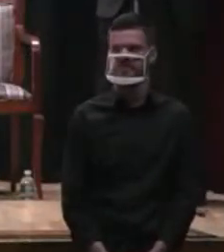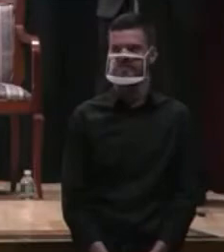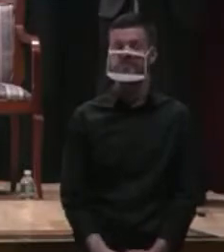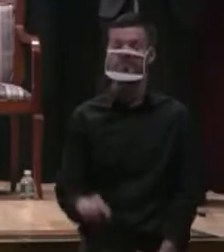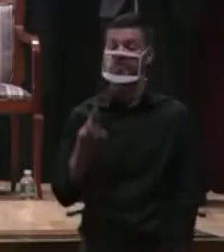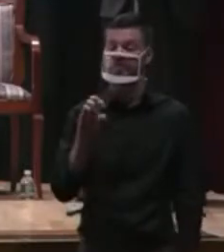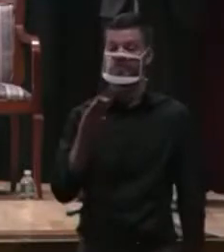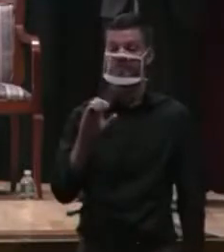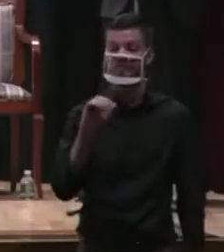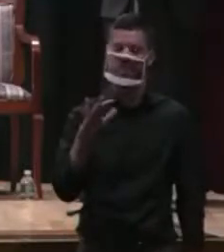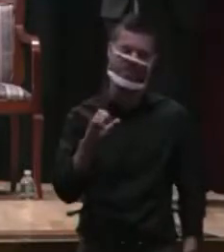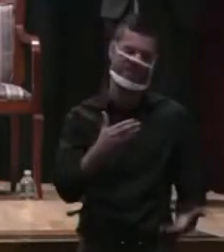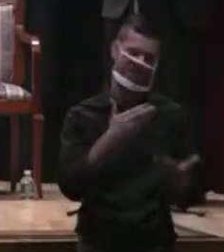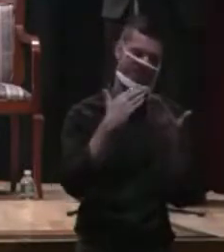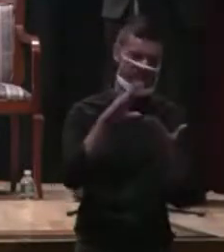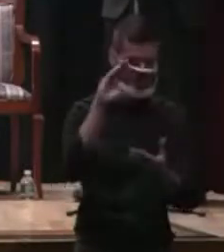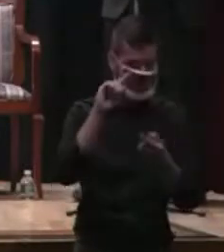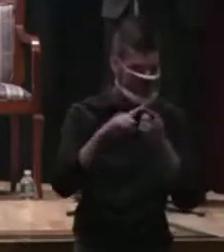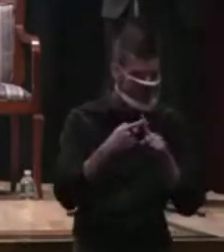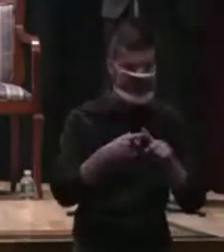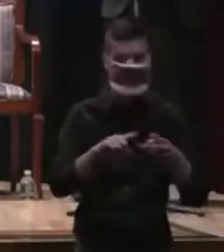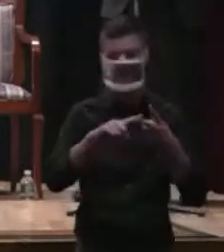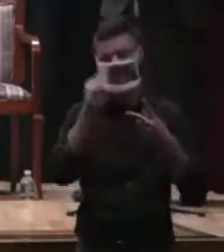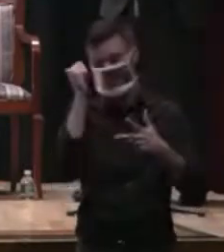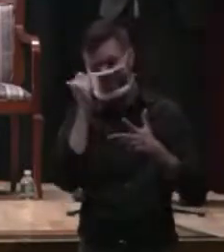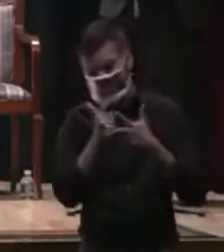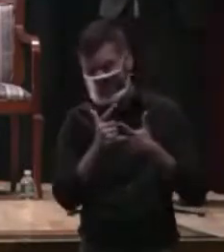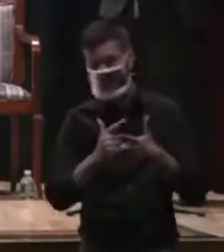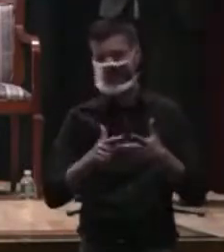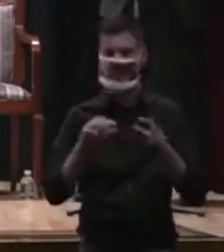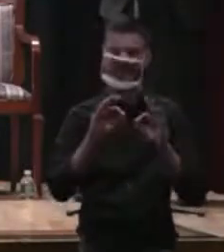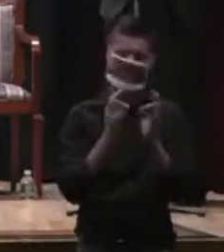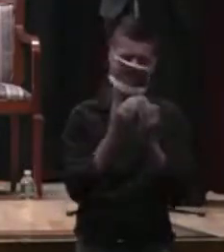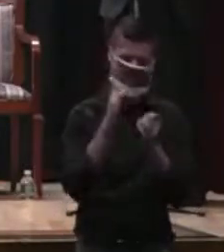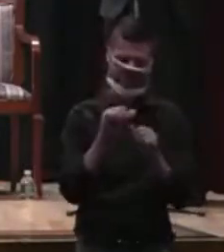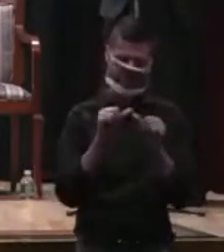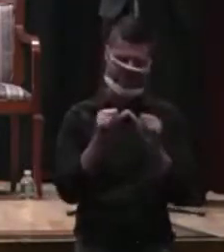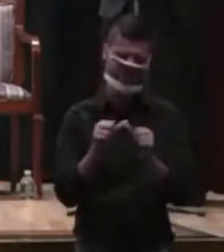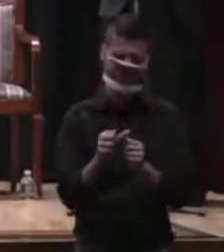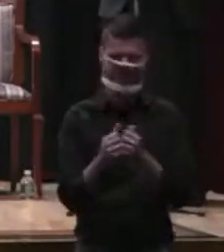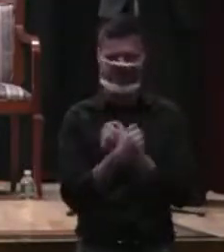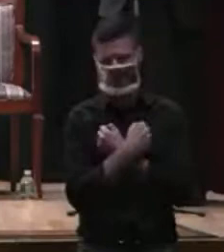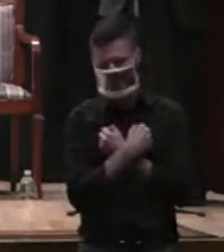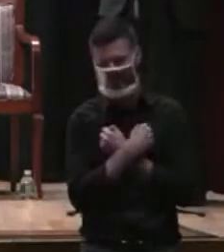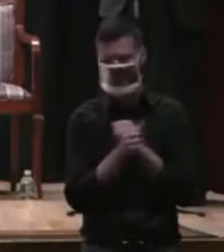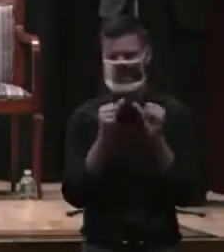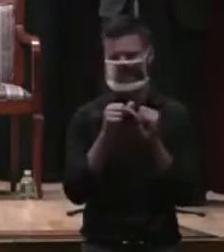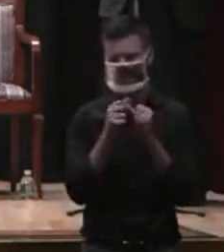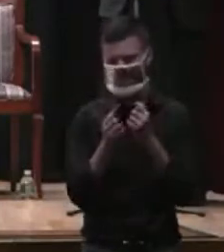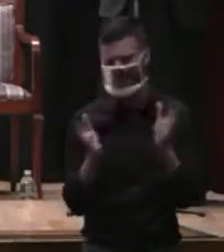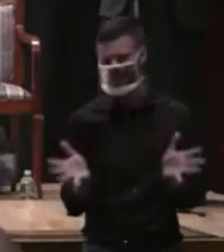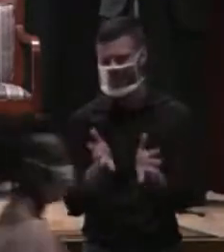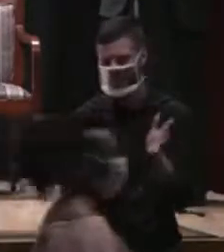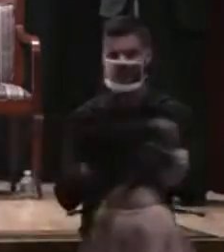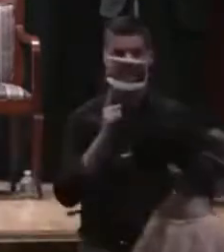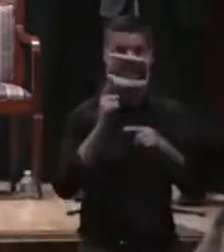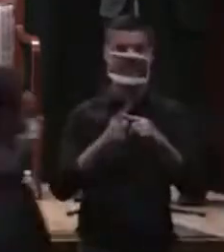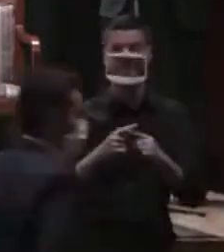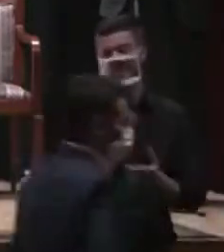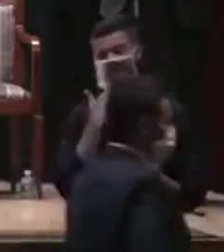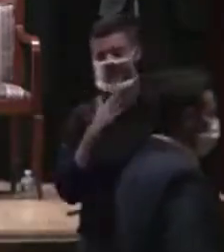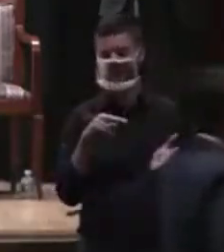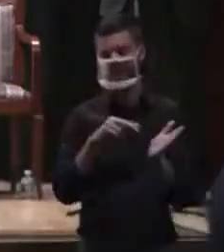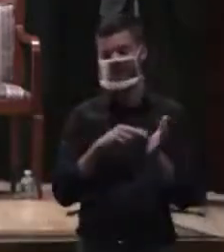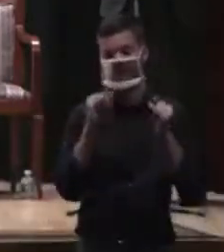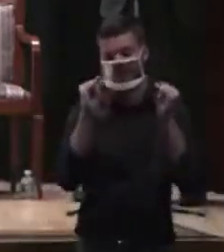Rebecca would like to thank her boyfriend, parents, brother, and friends for their endless love and encouragement. She would also like to thank her nursing instructors